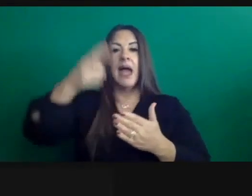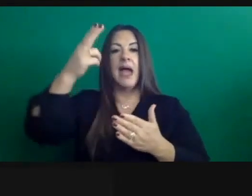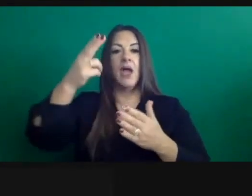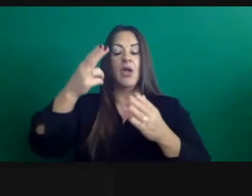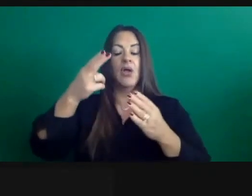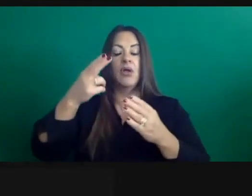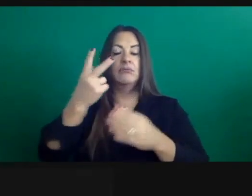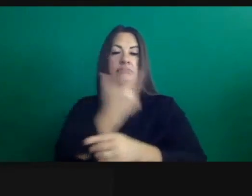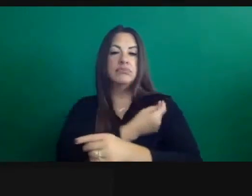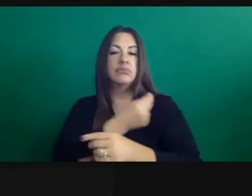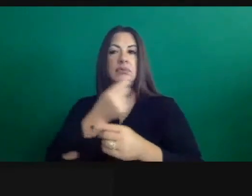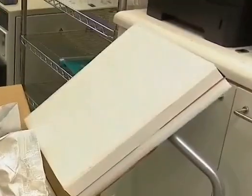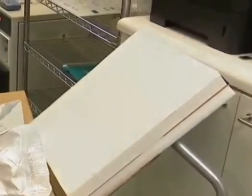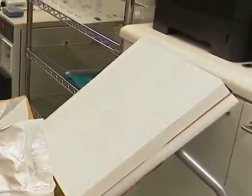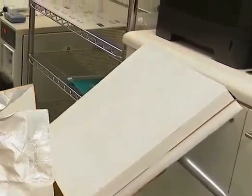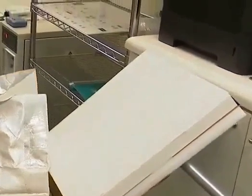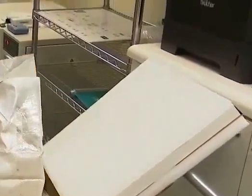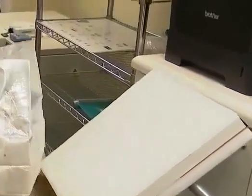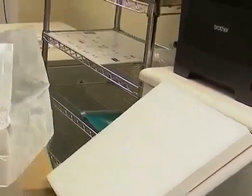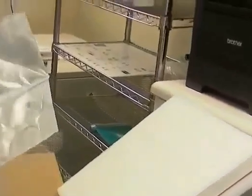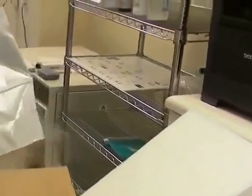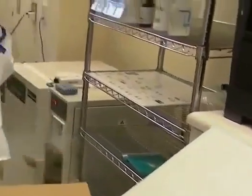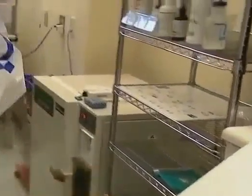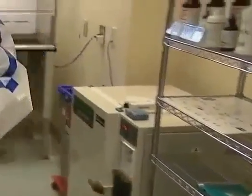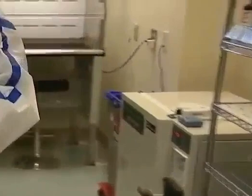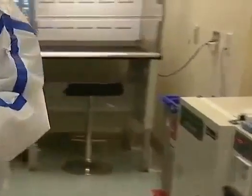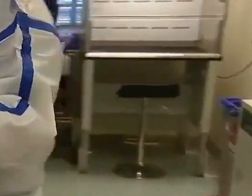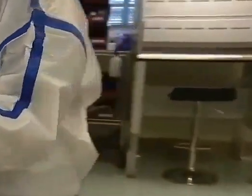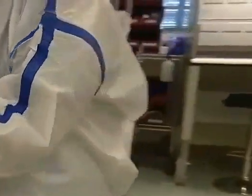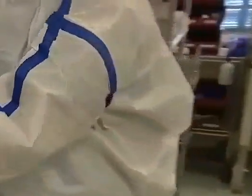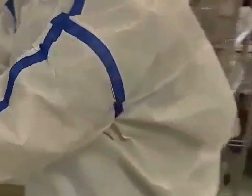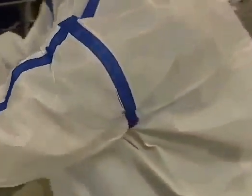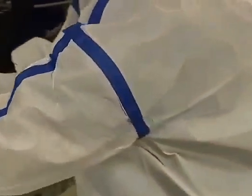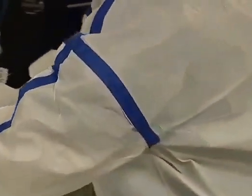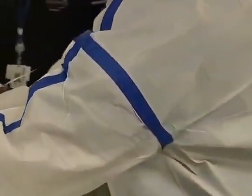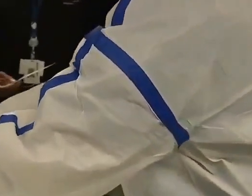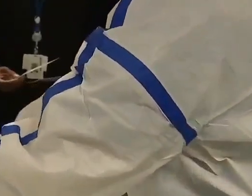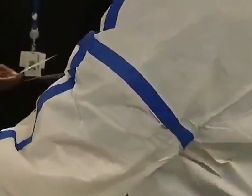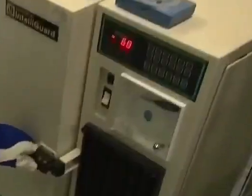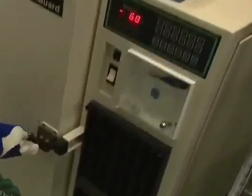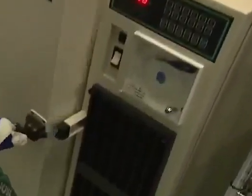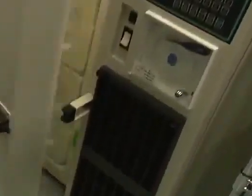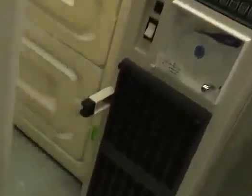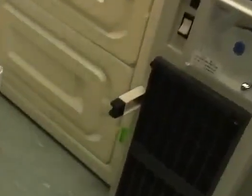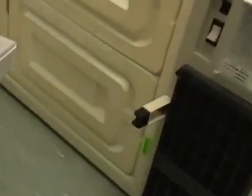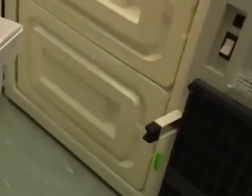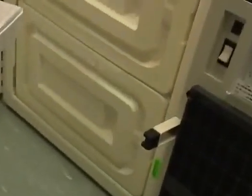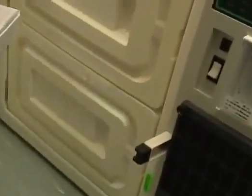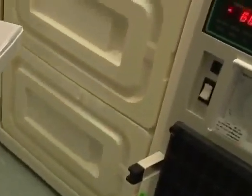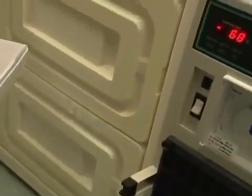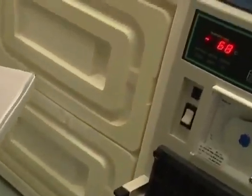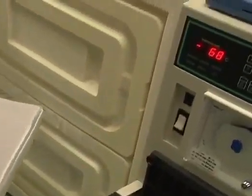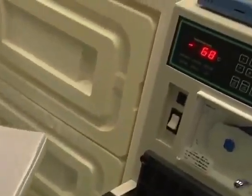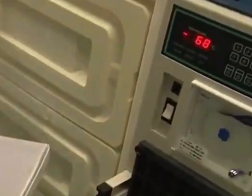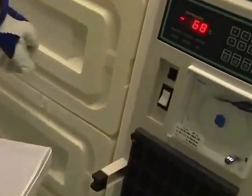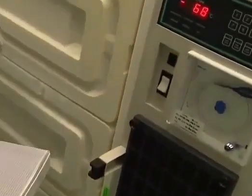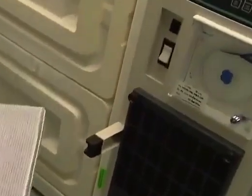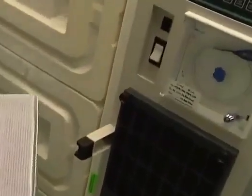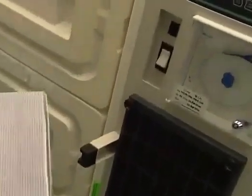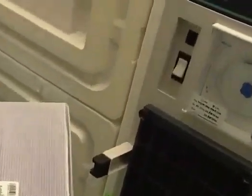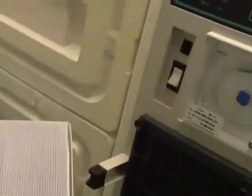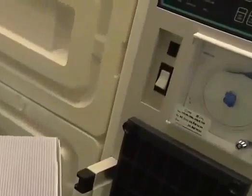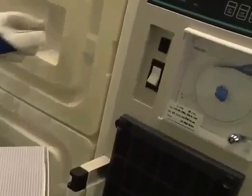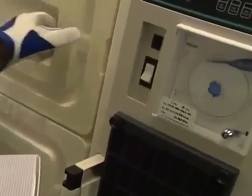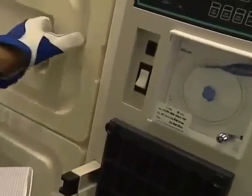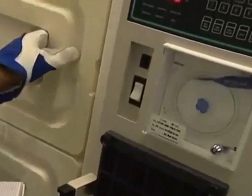of doses going to that county. Dr. Galley says the complexities of the vaccine rollout are real, and there are other tools that the state uses.